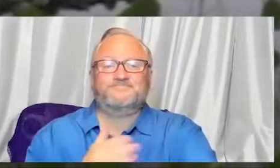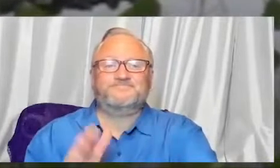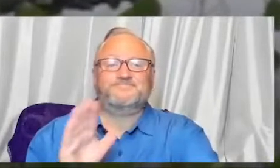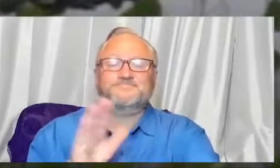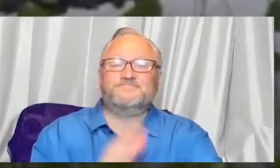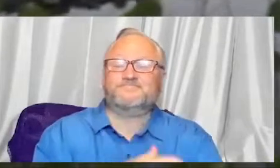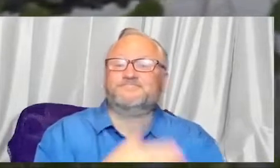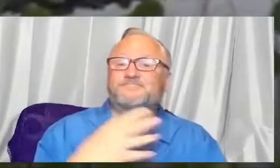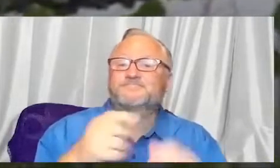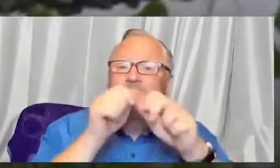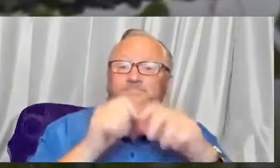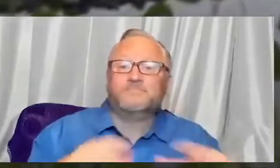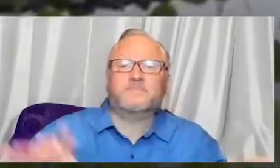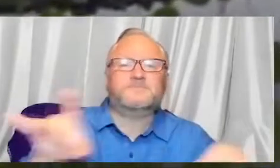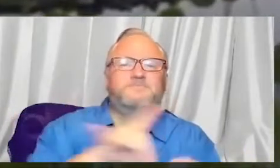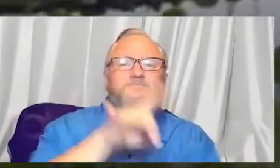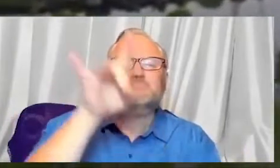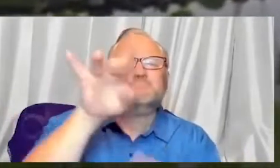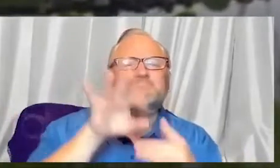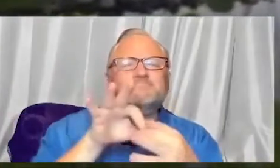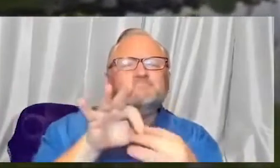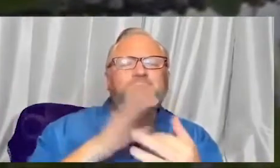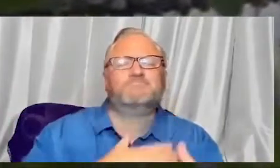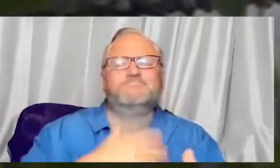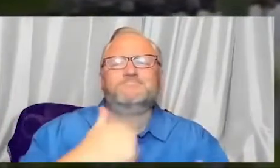Blessed Spirit of my